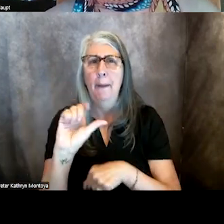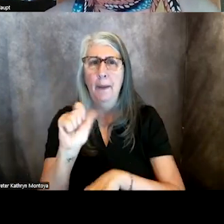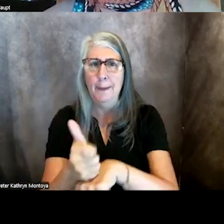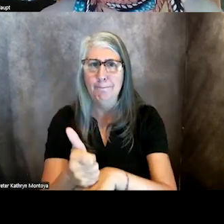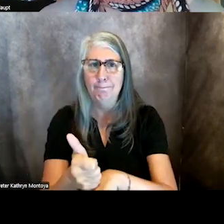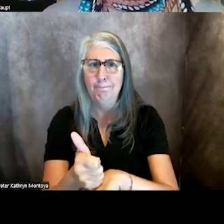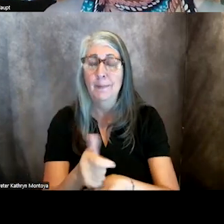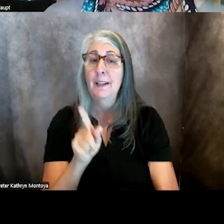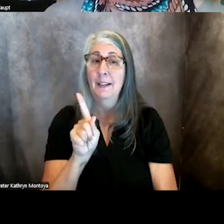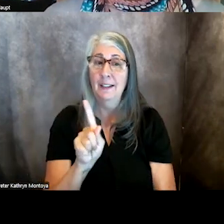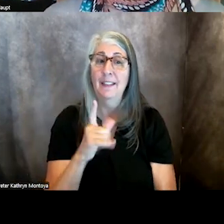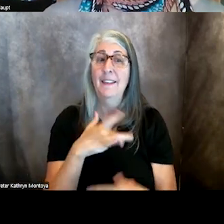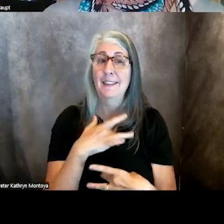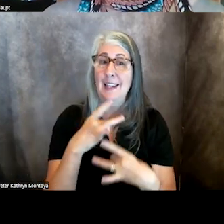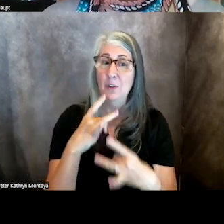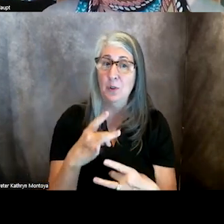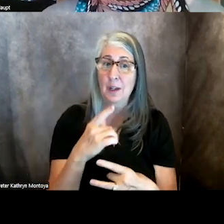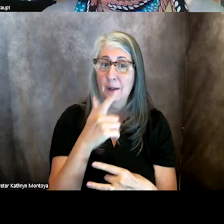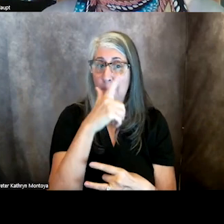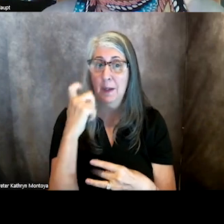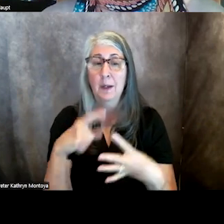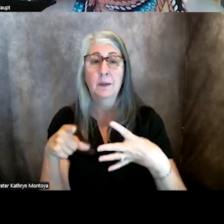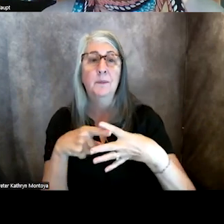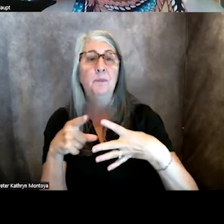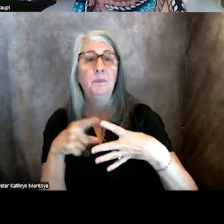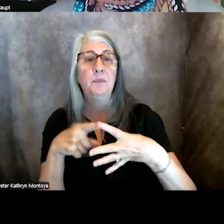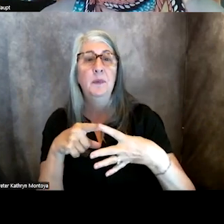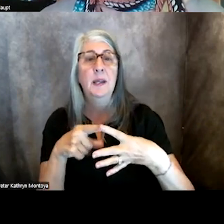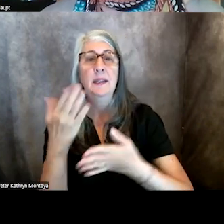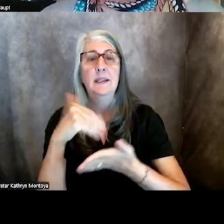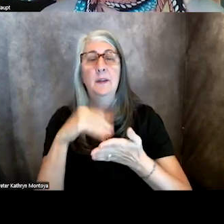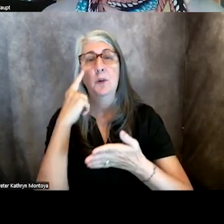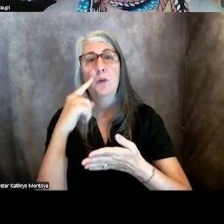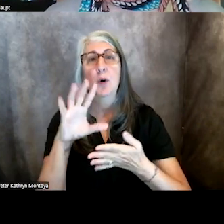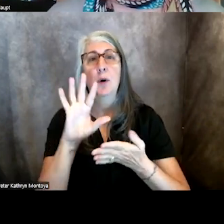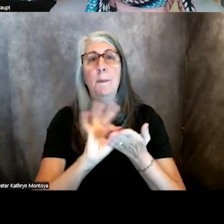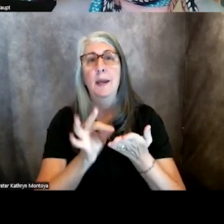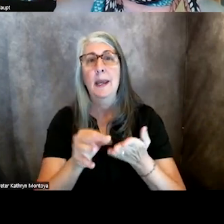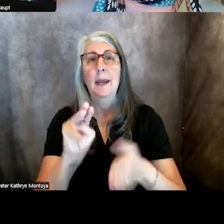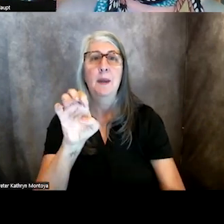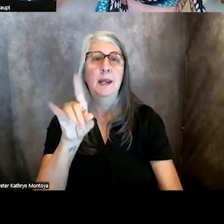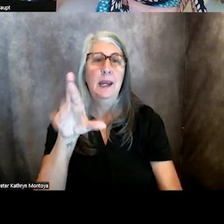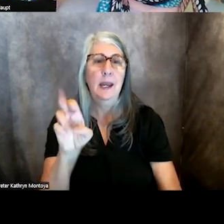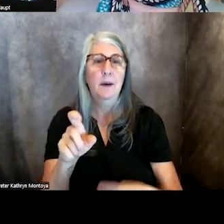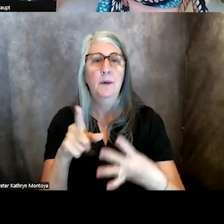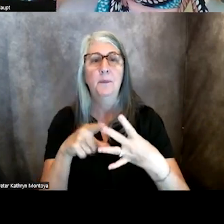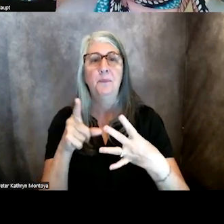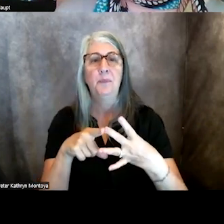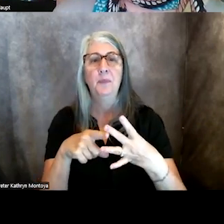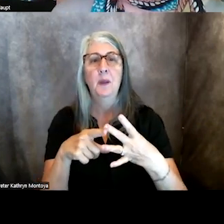interesting piece. It could be Centers for Medicaid and Medicare, Health and Human Services under